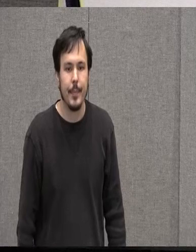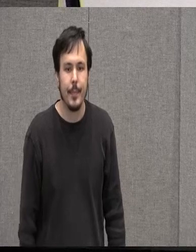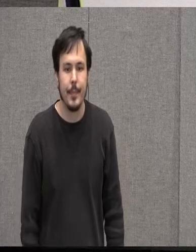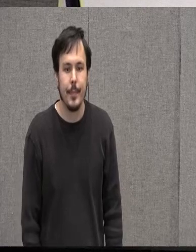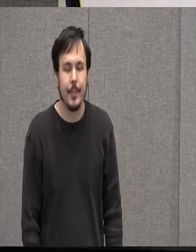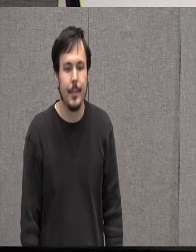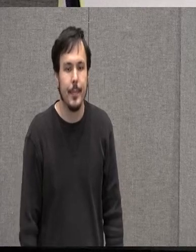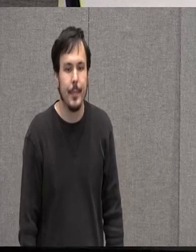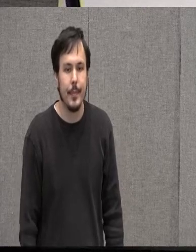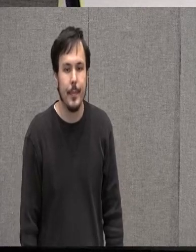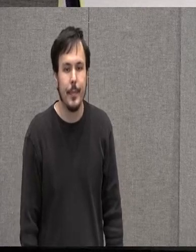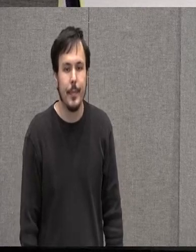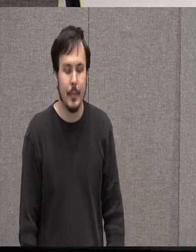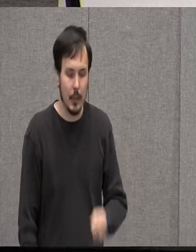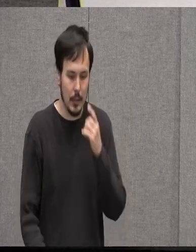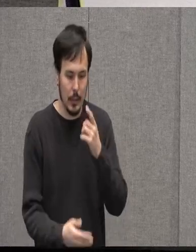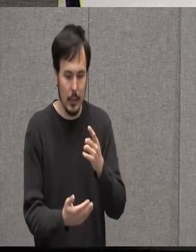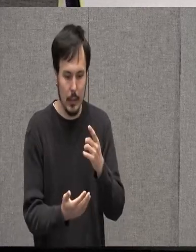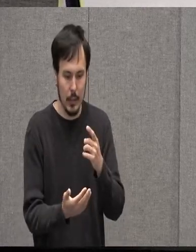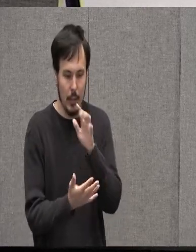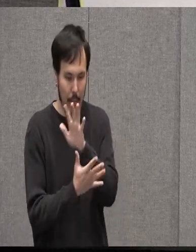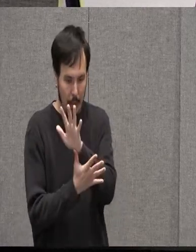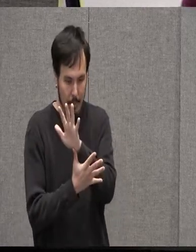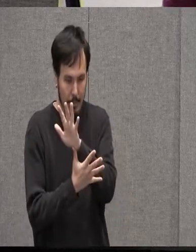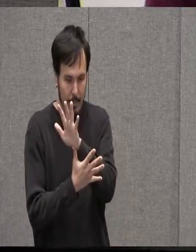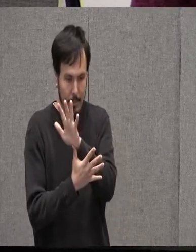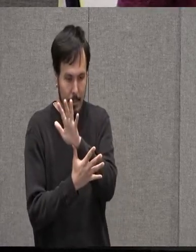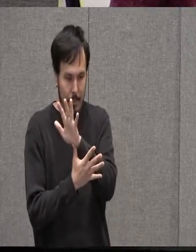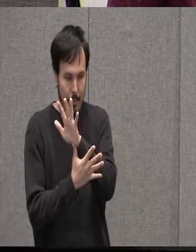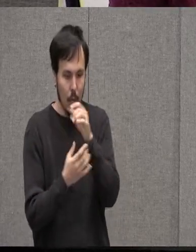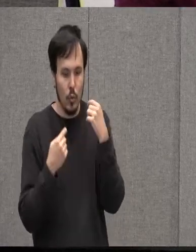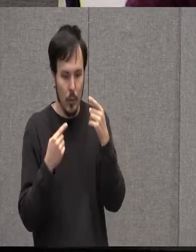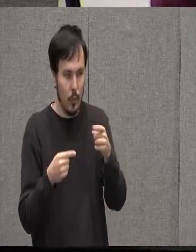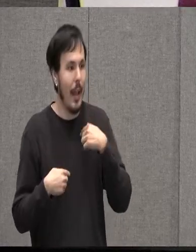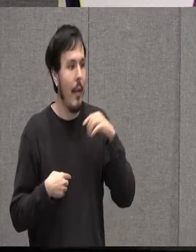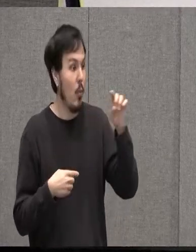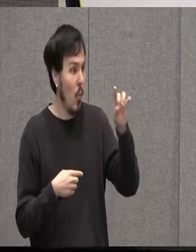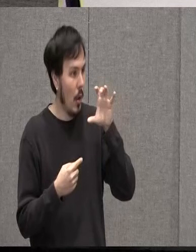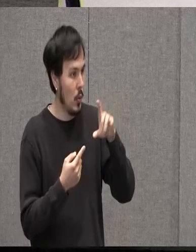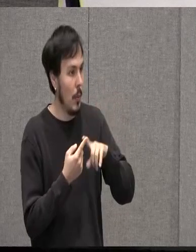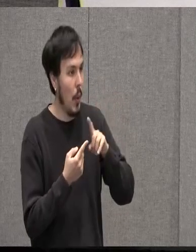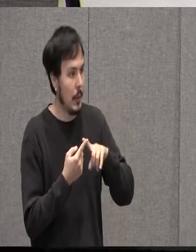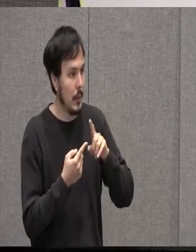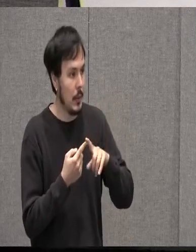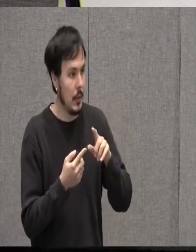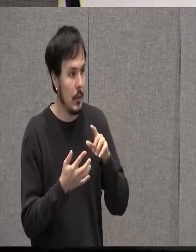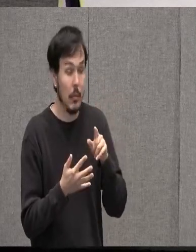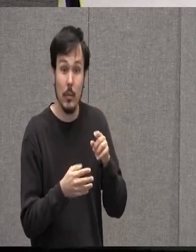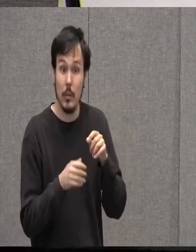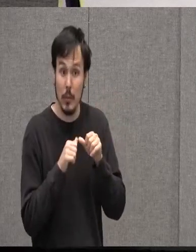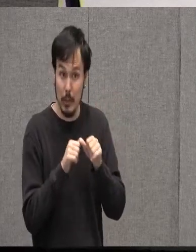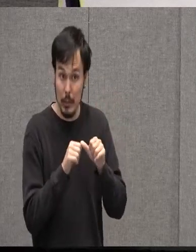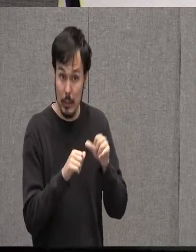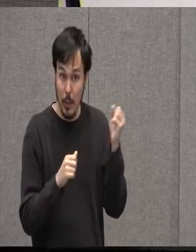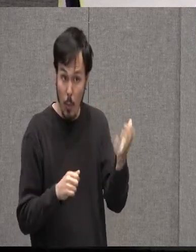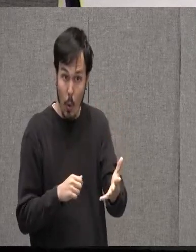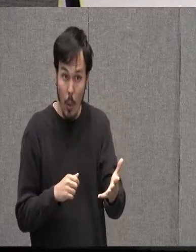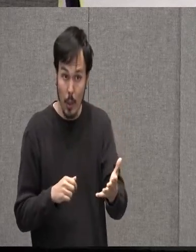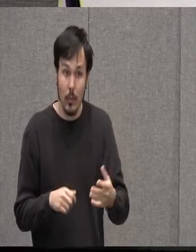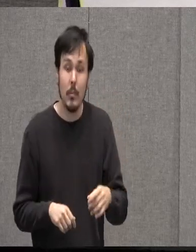Okay, I have 2 6s, a 4, a 1, a 2, a 4, and a 5.